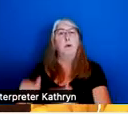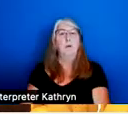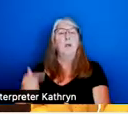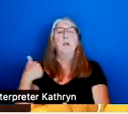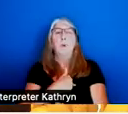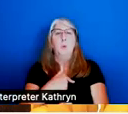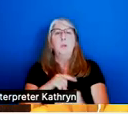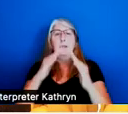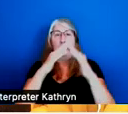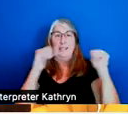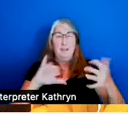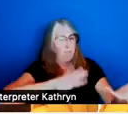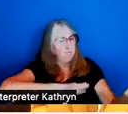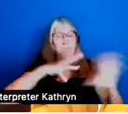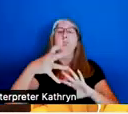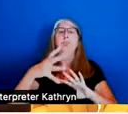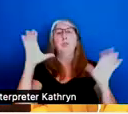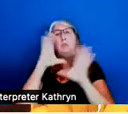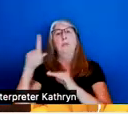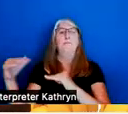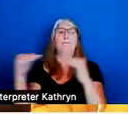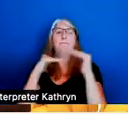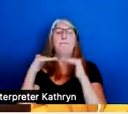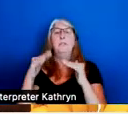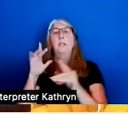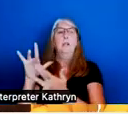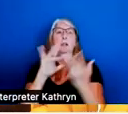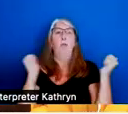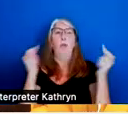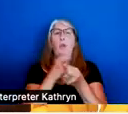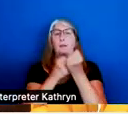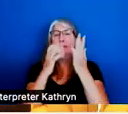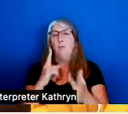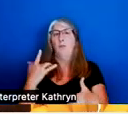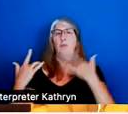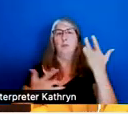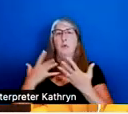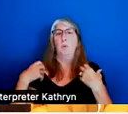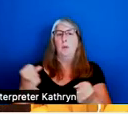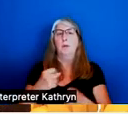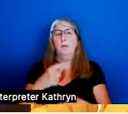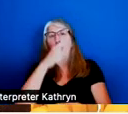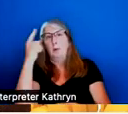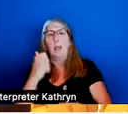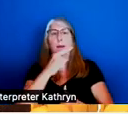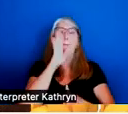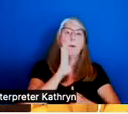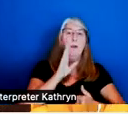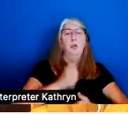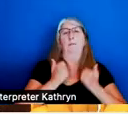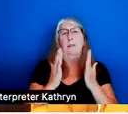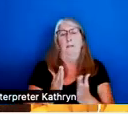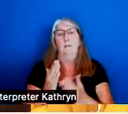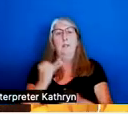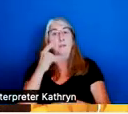their wellness. I reach out to all advocates to center the joy and wellness of Black and Brown survivors. If they are well